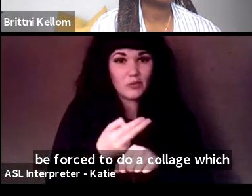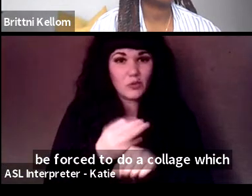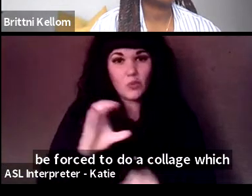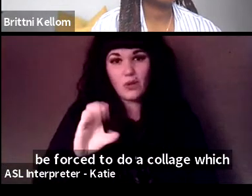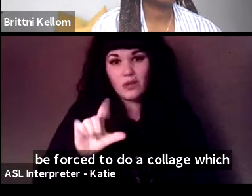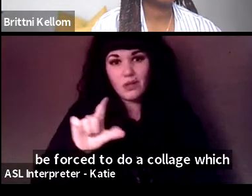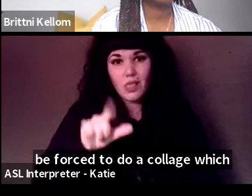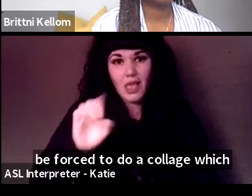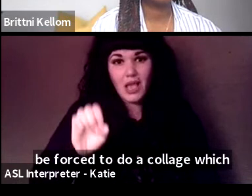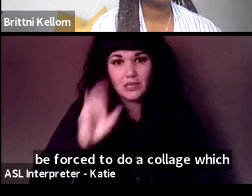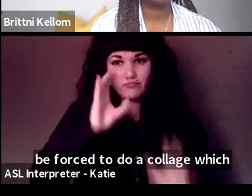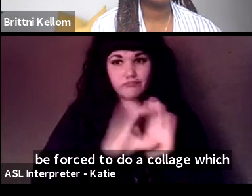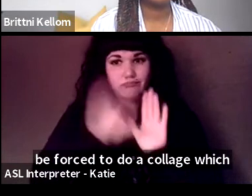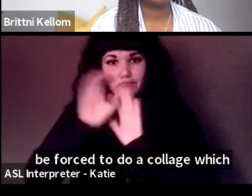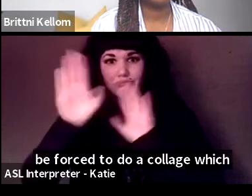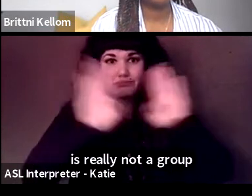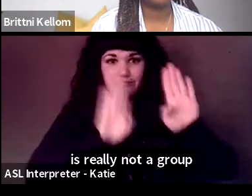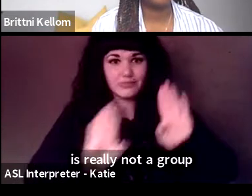Thank you.